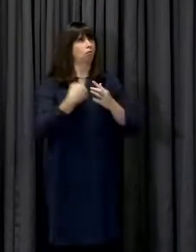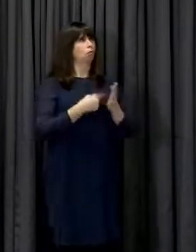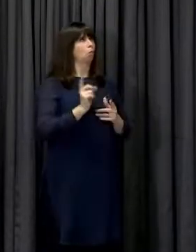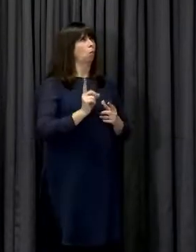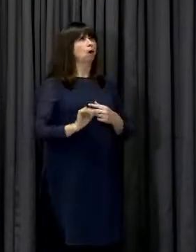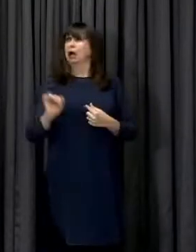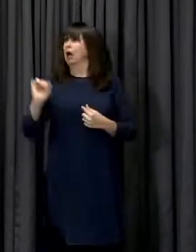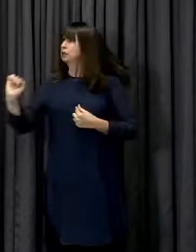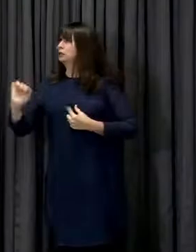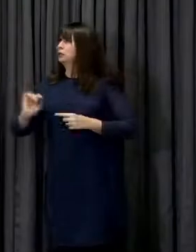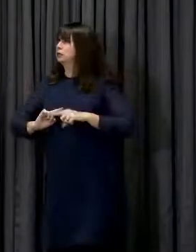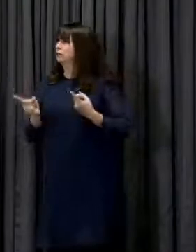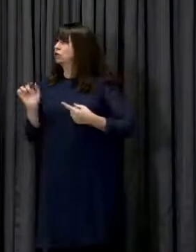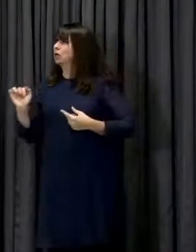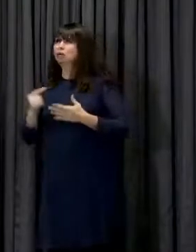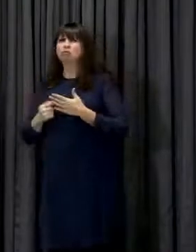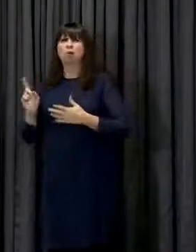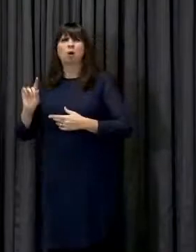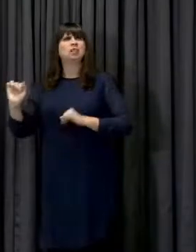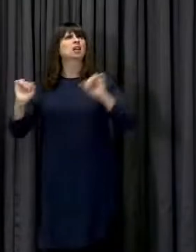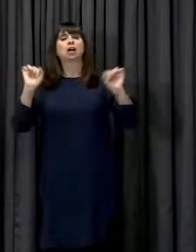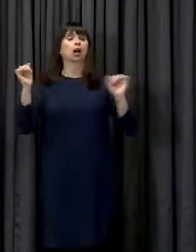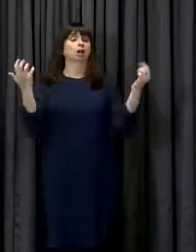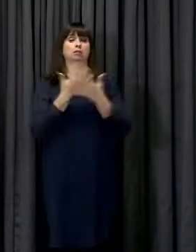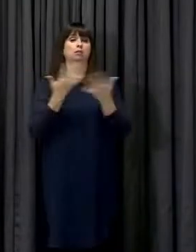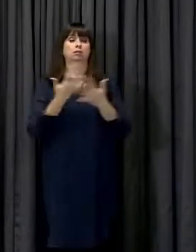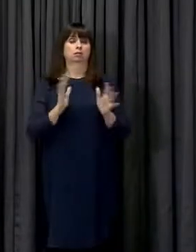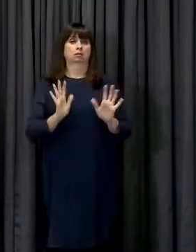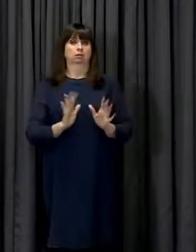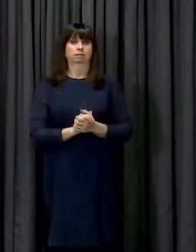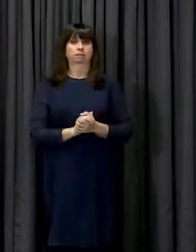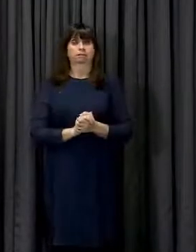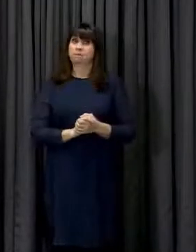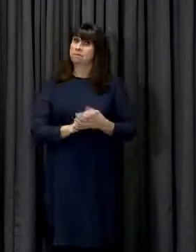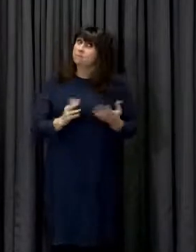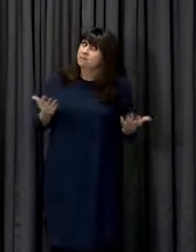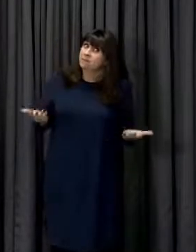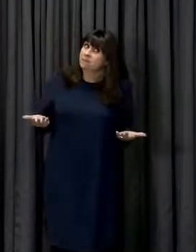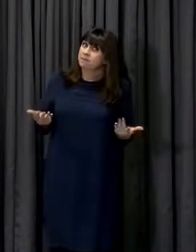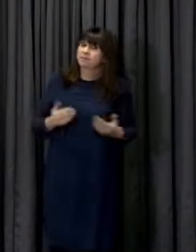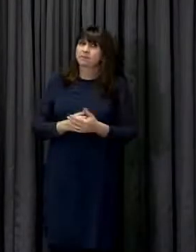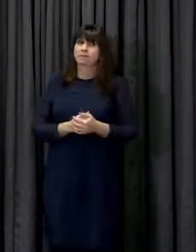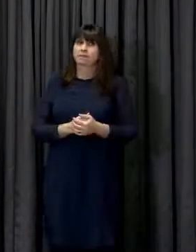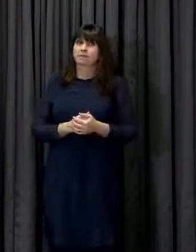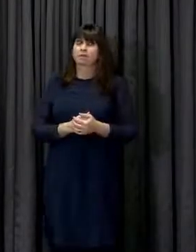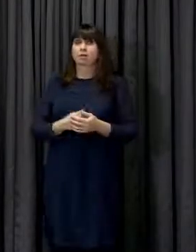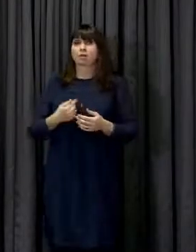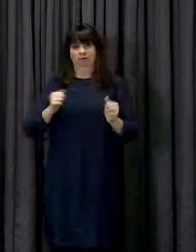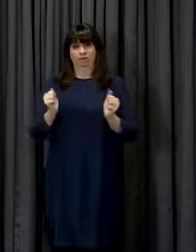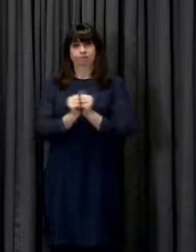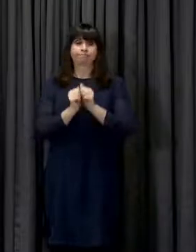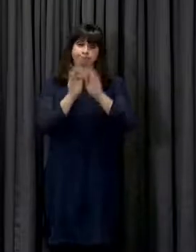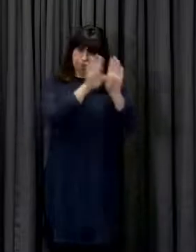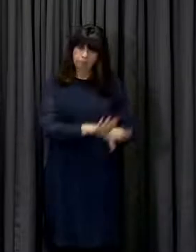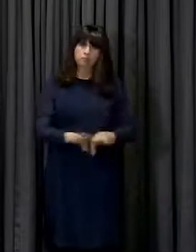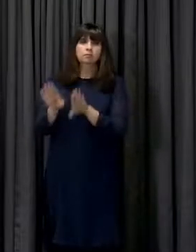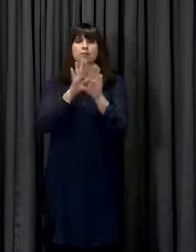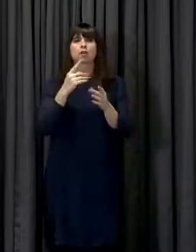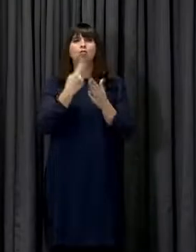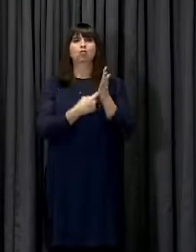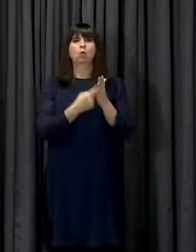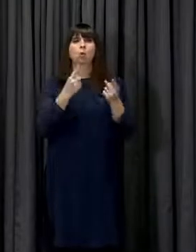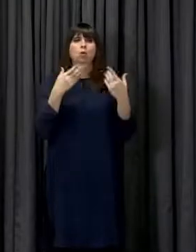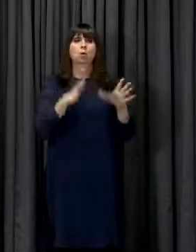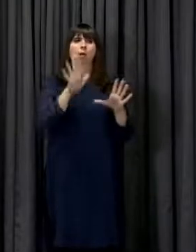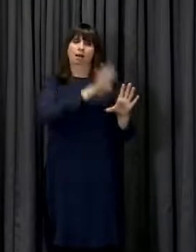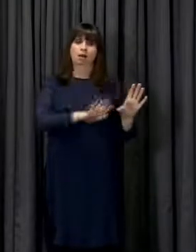way that I think we did towards the end of October? So that's the choice we've made. It's borne out by,